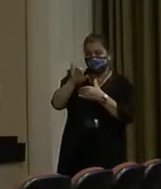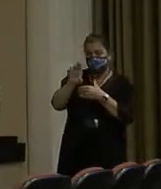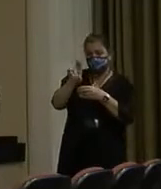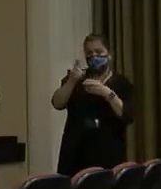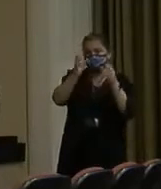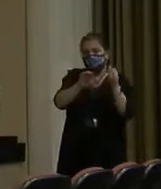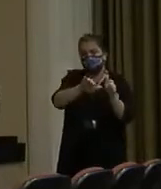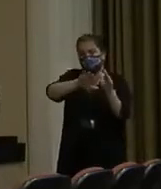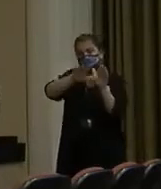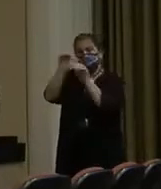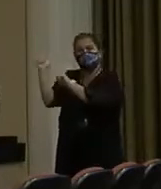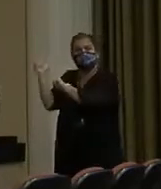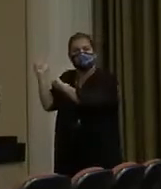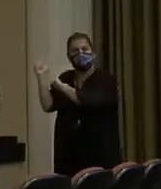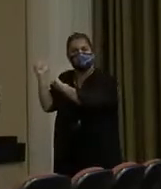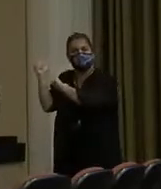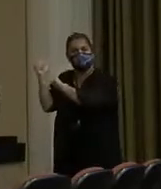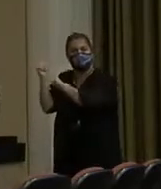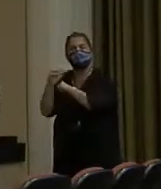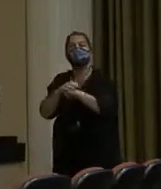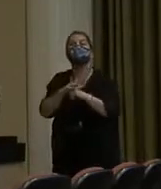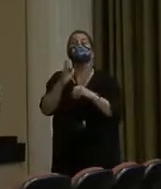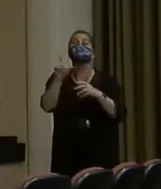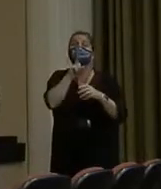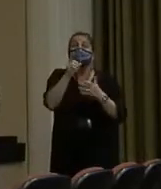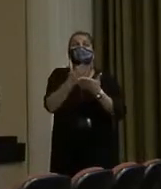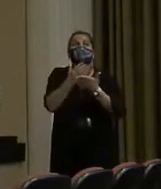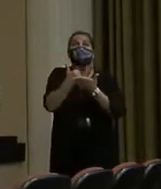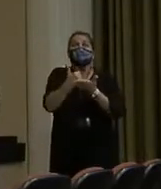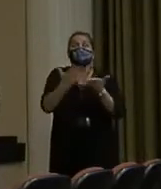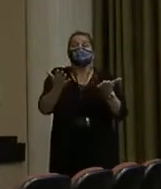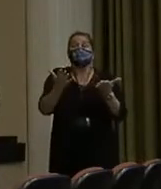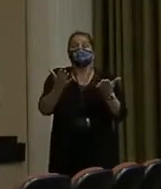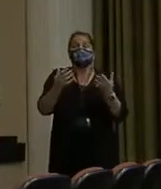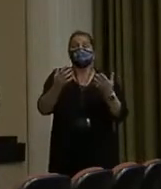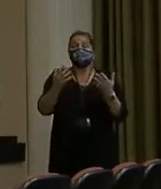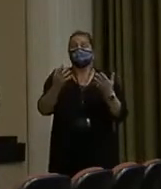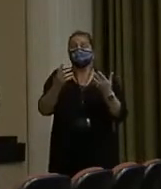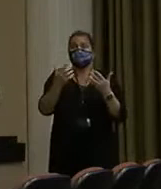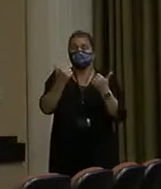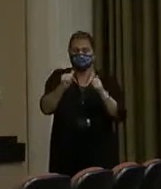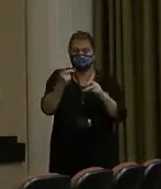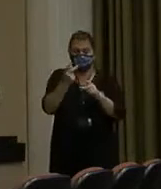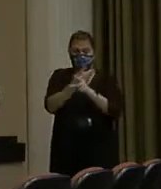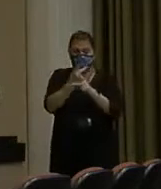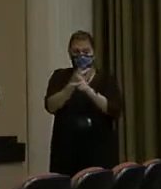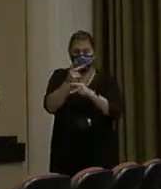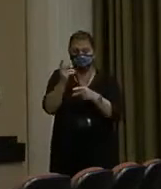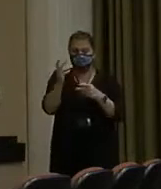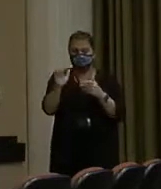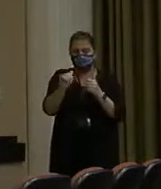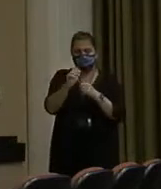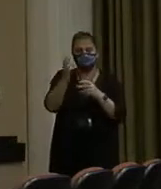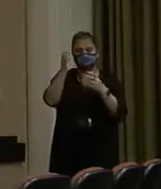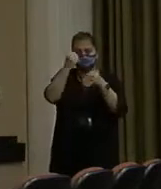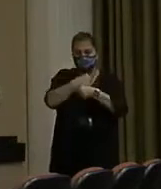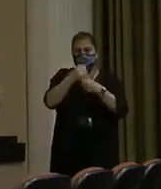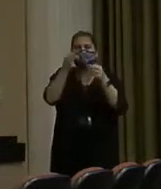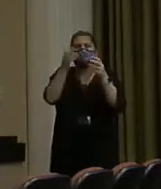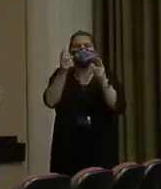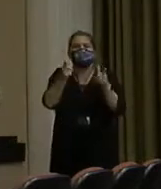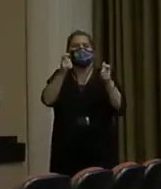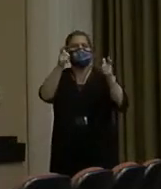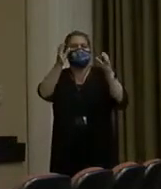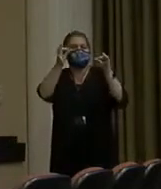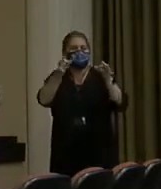There was a panic. There was a real panic about trying to make triage decisions about whether